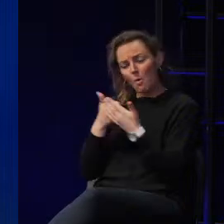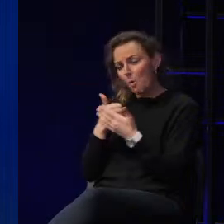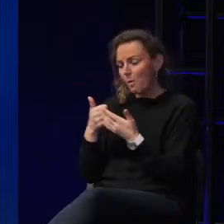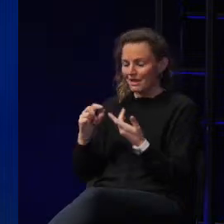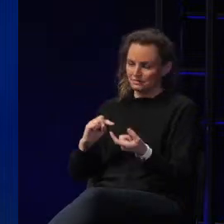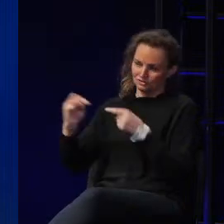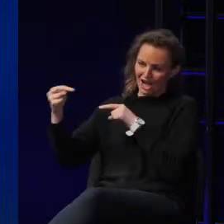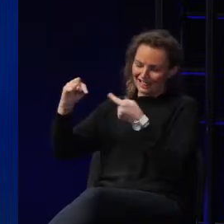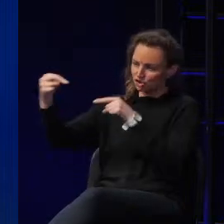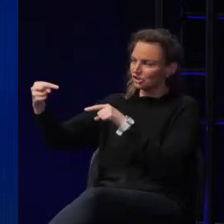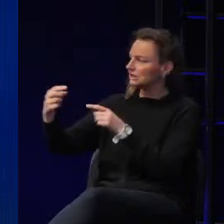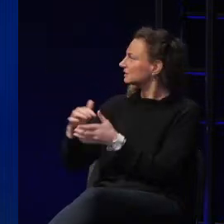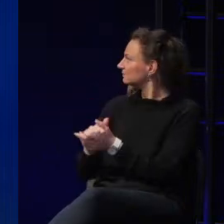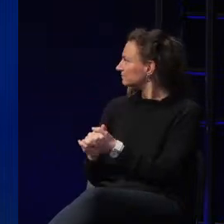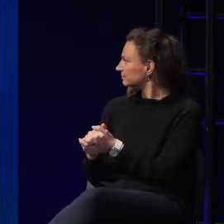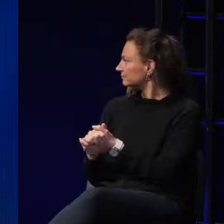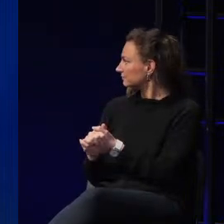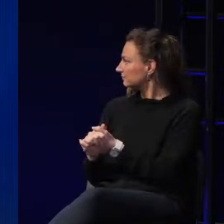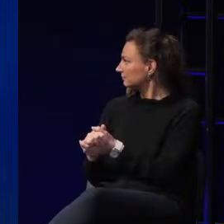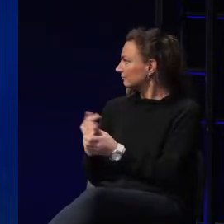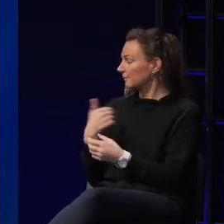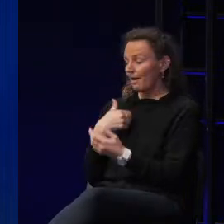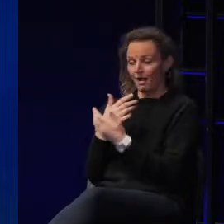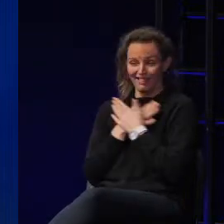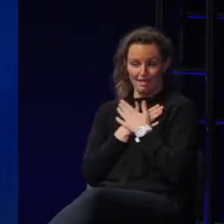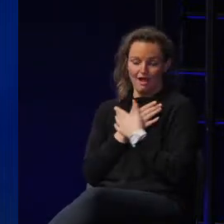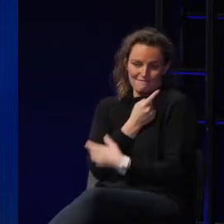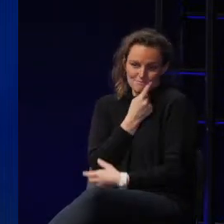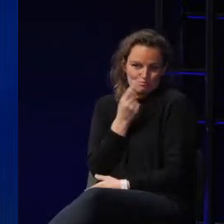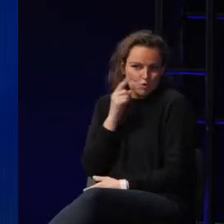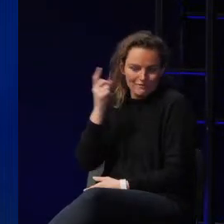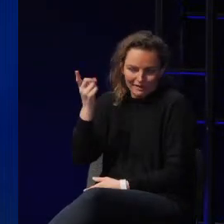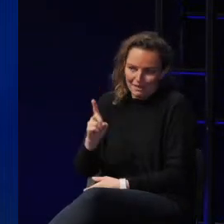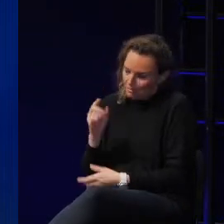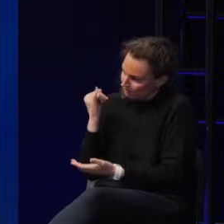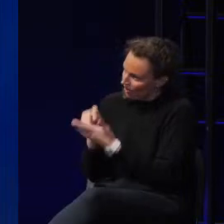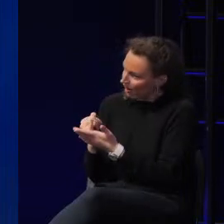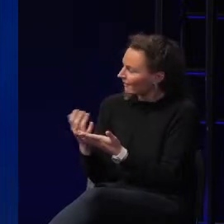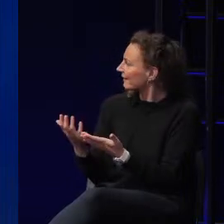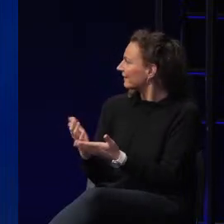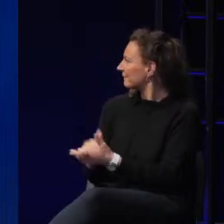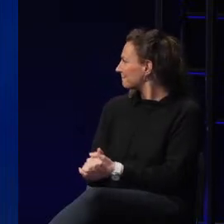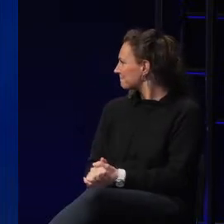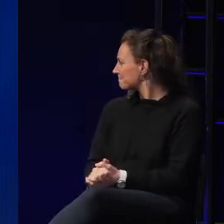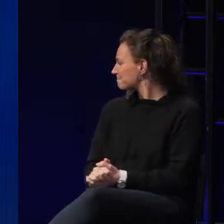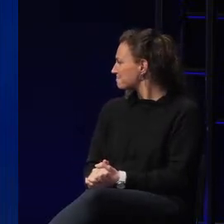challenges, but I love proving people wrong. So